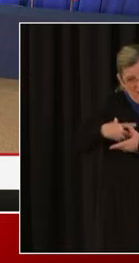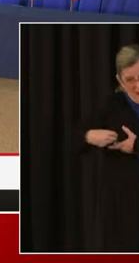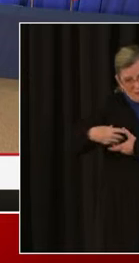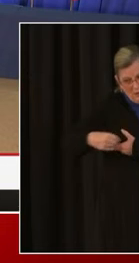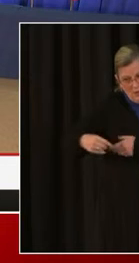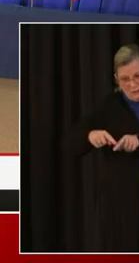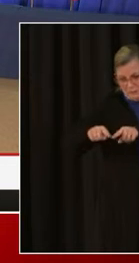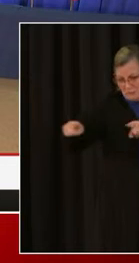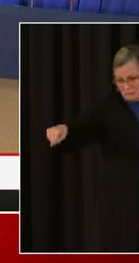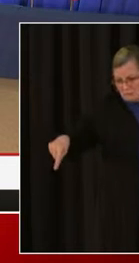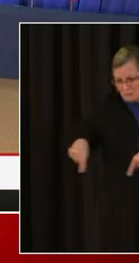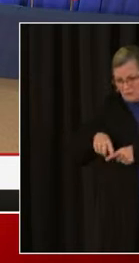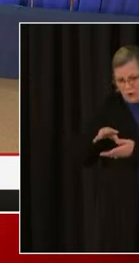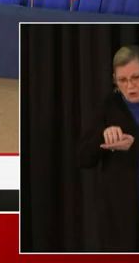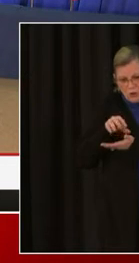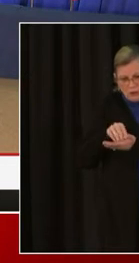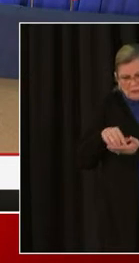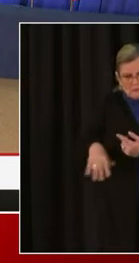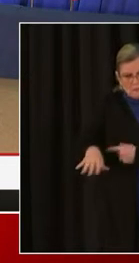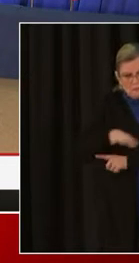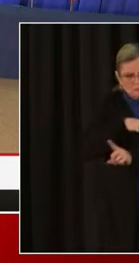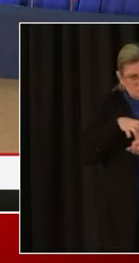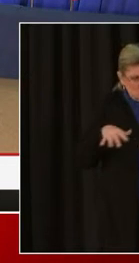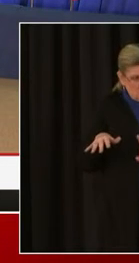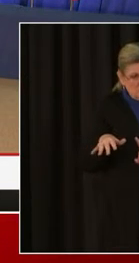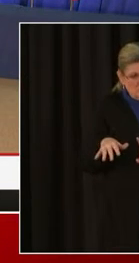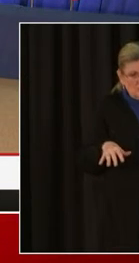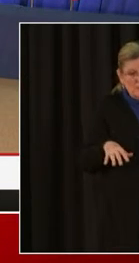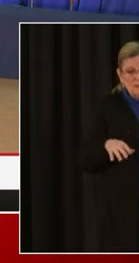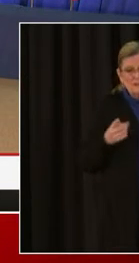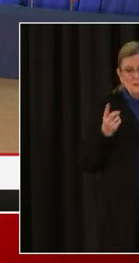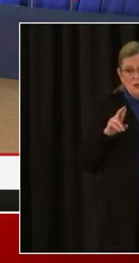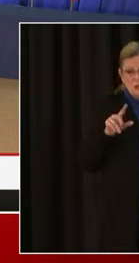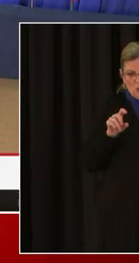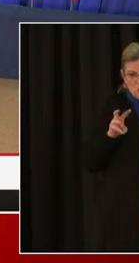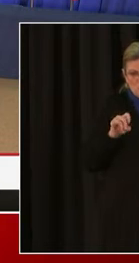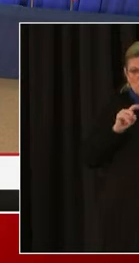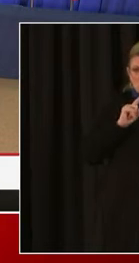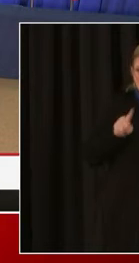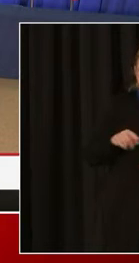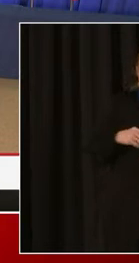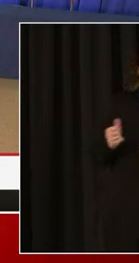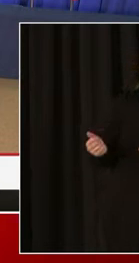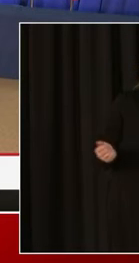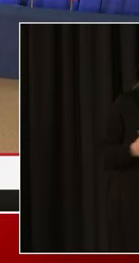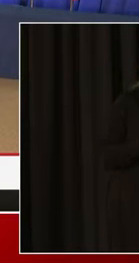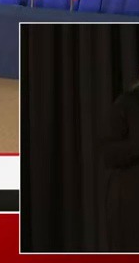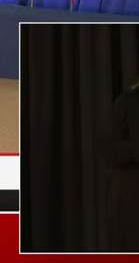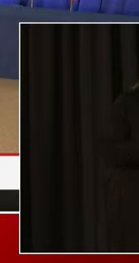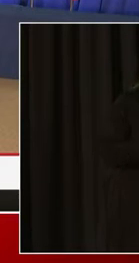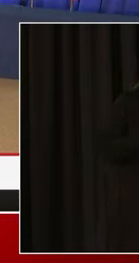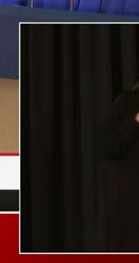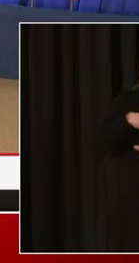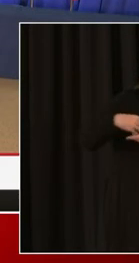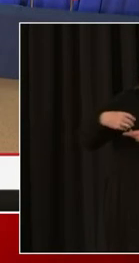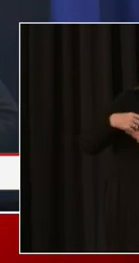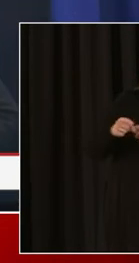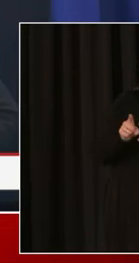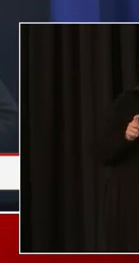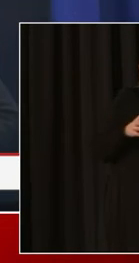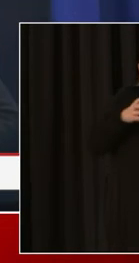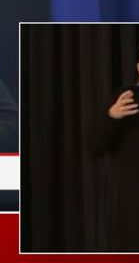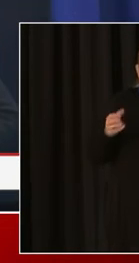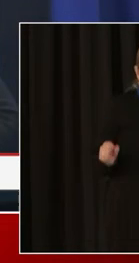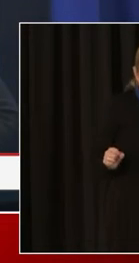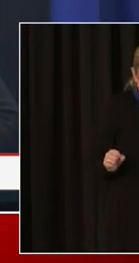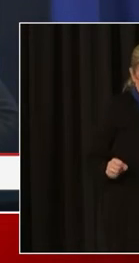learning infrastructure? Thank you. Yeah, we've encouraged schools to utilize outdoor space as much as possible,